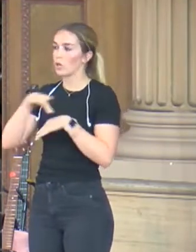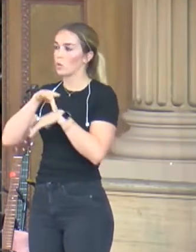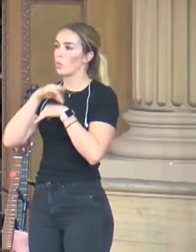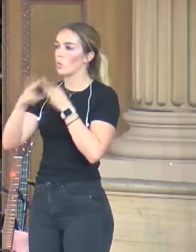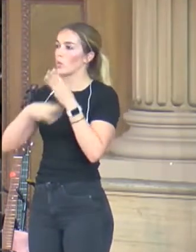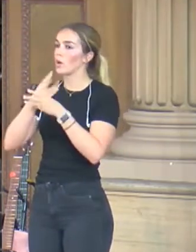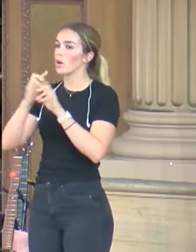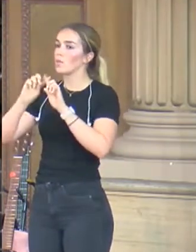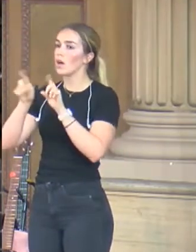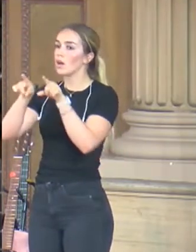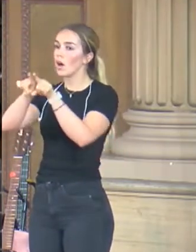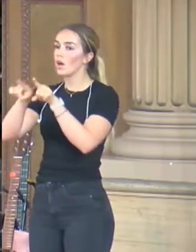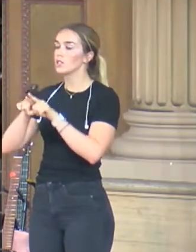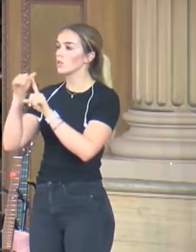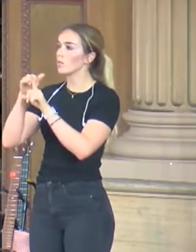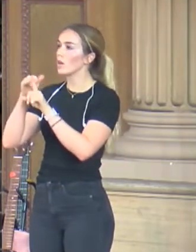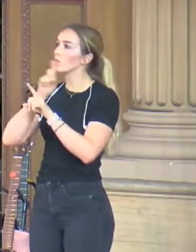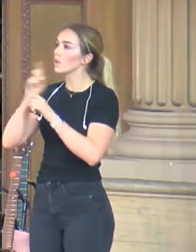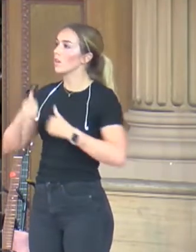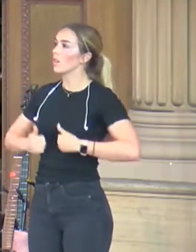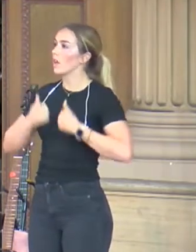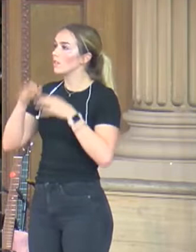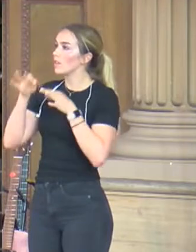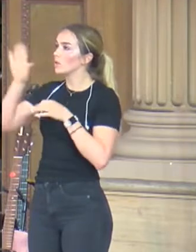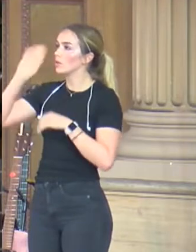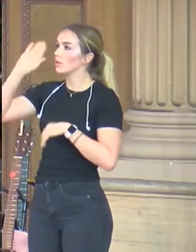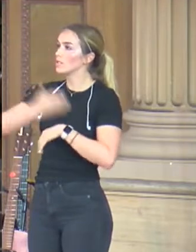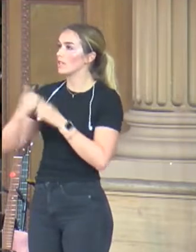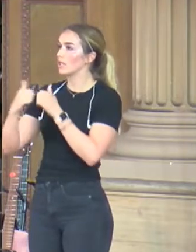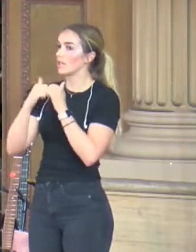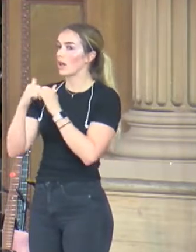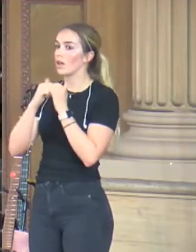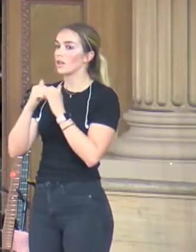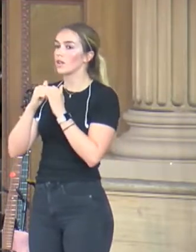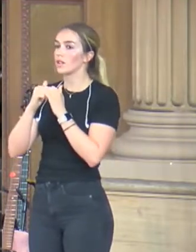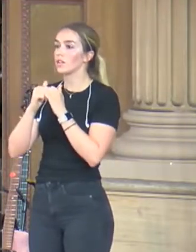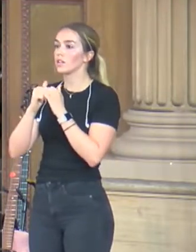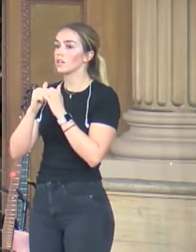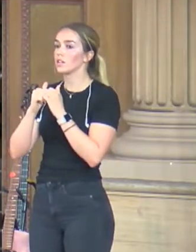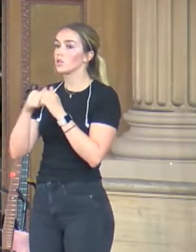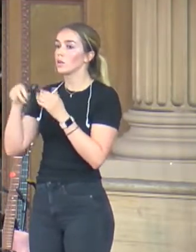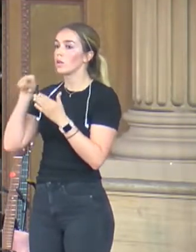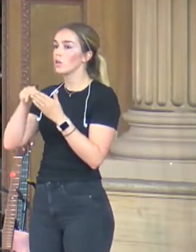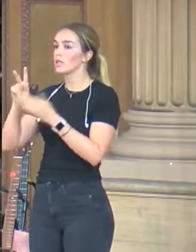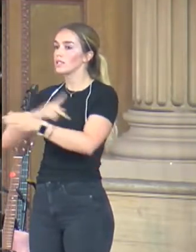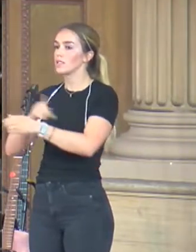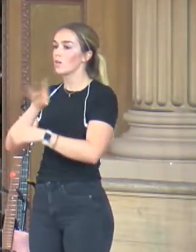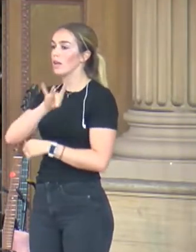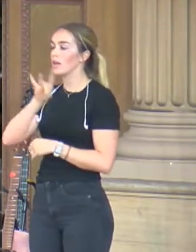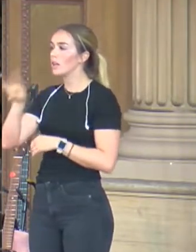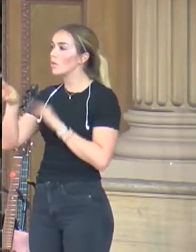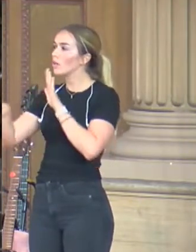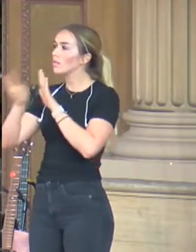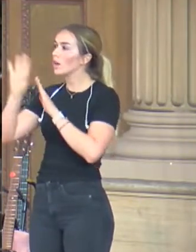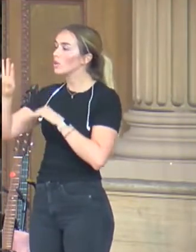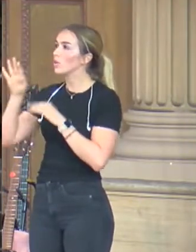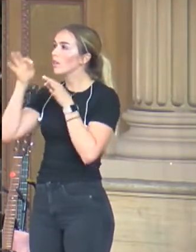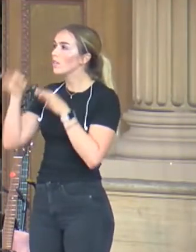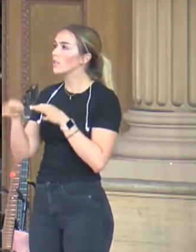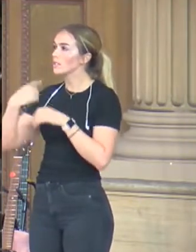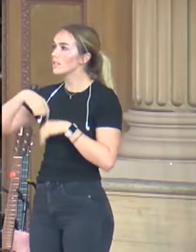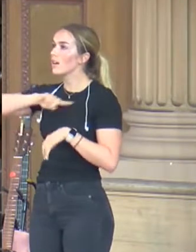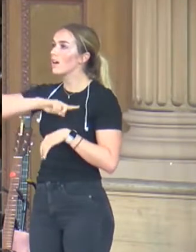but then also a reminder of the reality of the faithfulness of your Son to us. And so as we look into Psalm 88, we pray that we would see your faithfulness